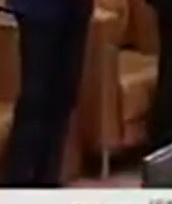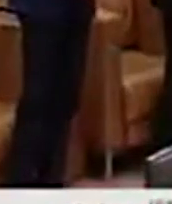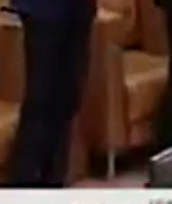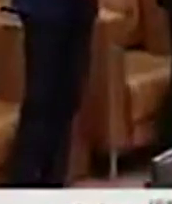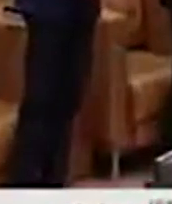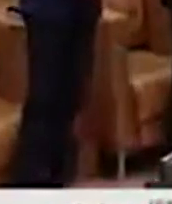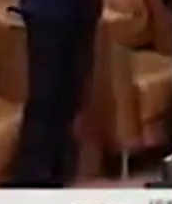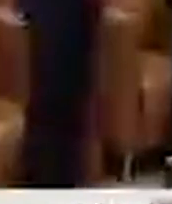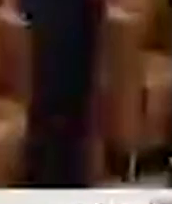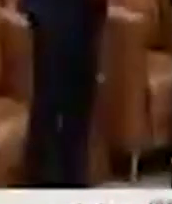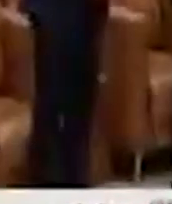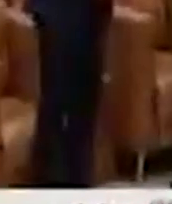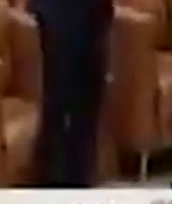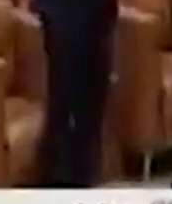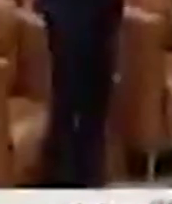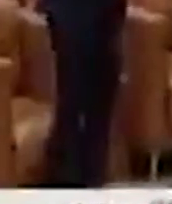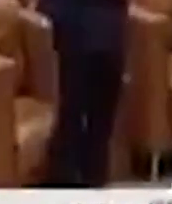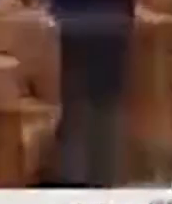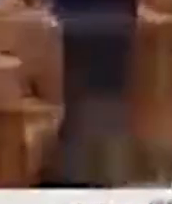Church